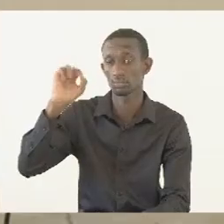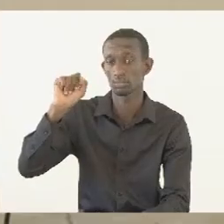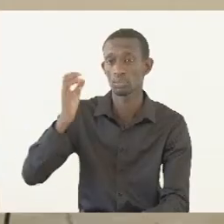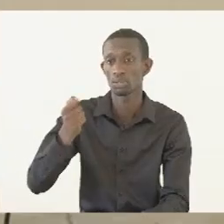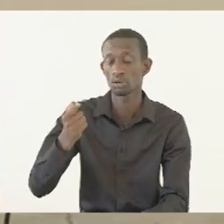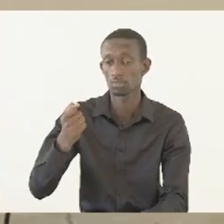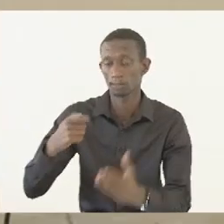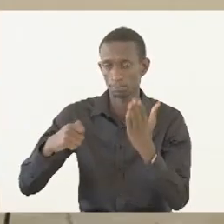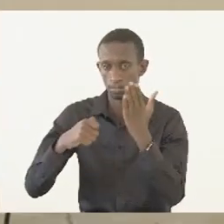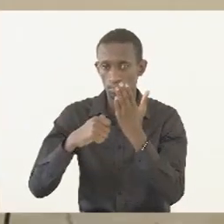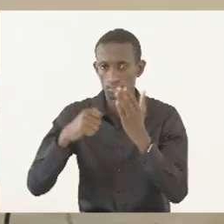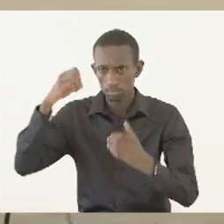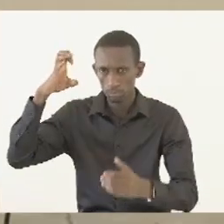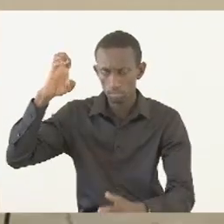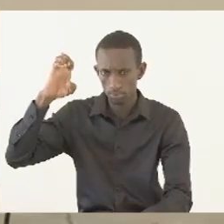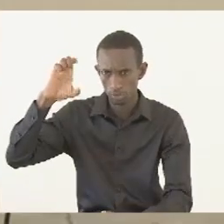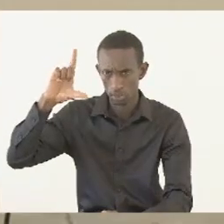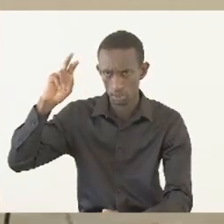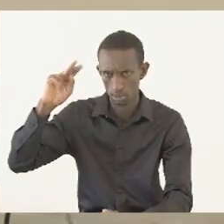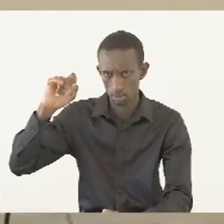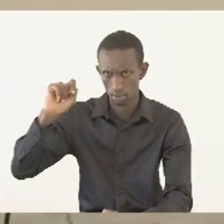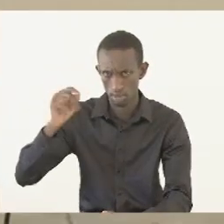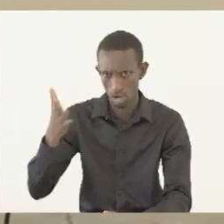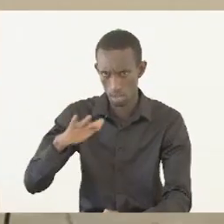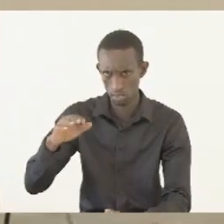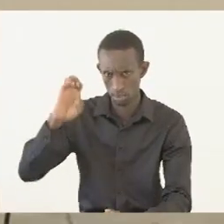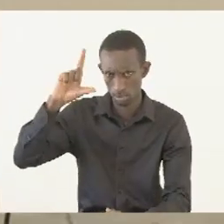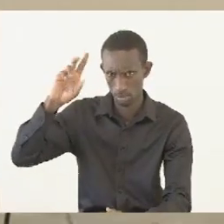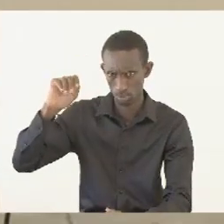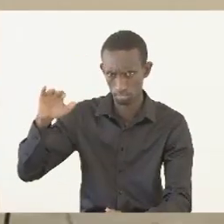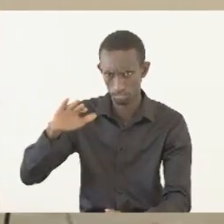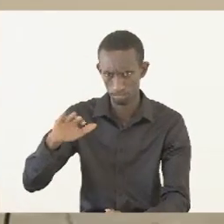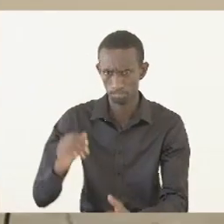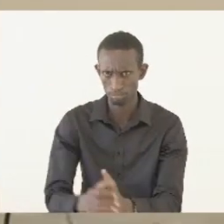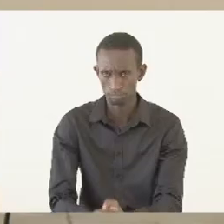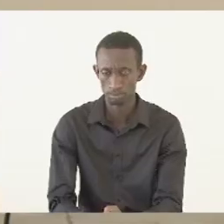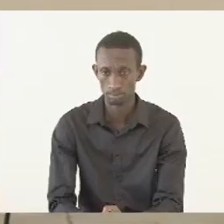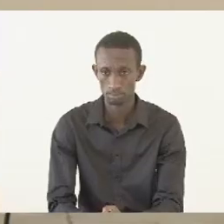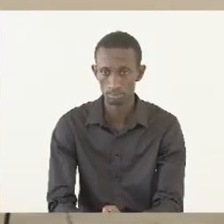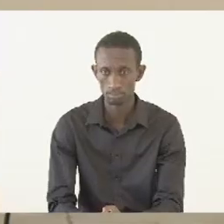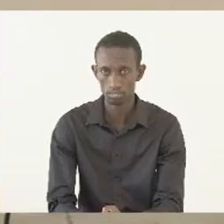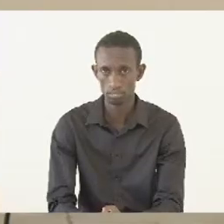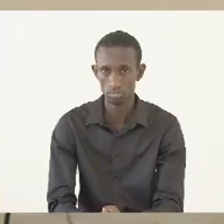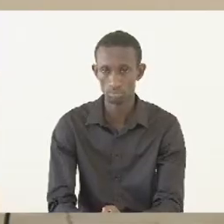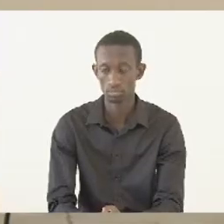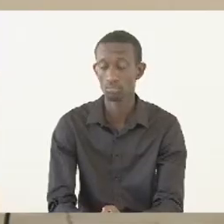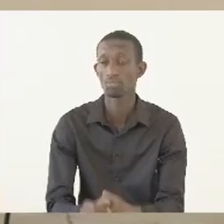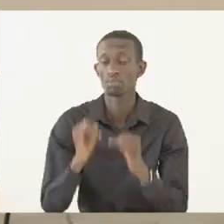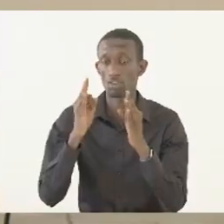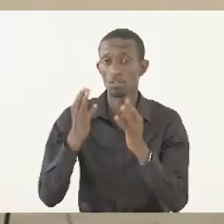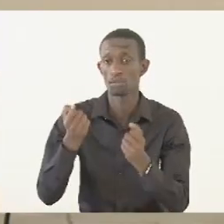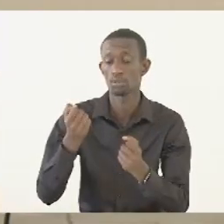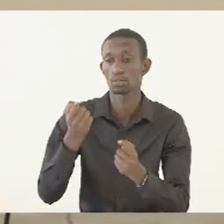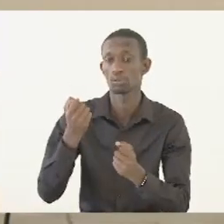electronic shells, where the electrons are located, okay? So, if we have where the